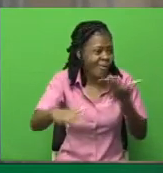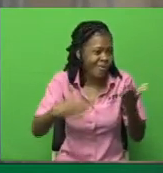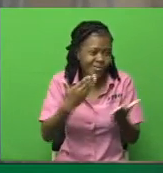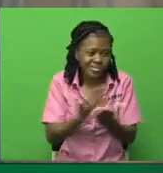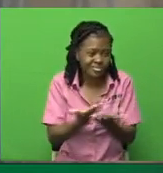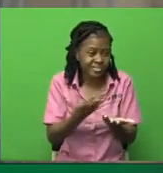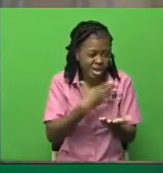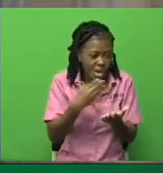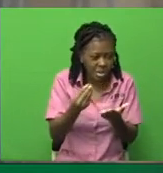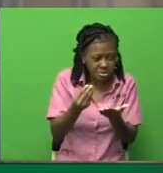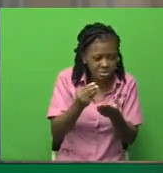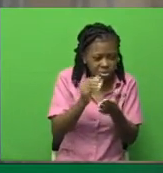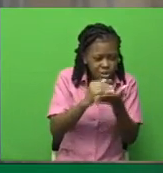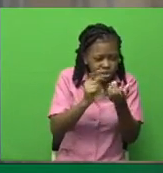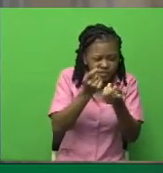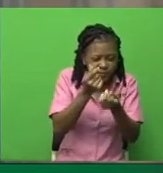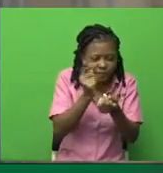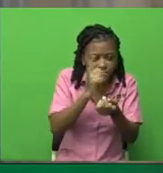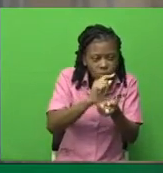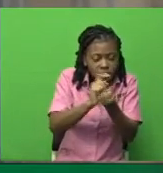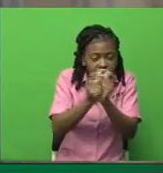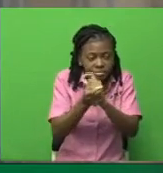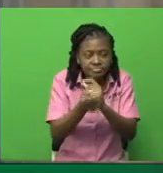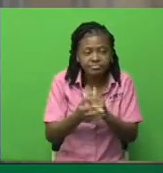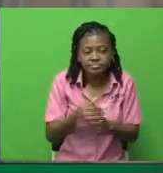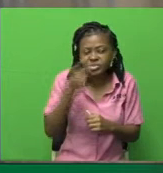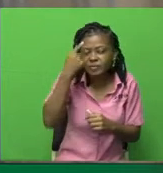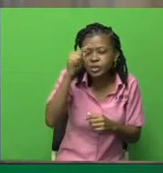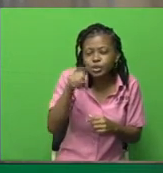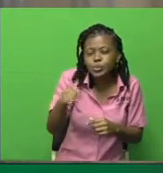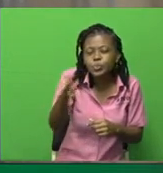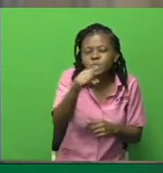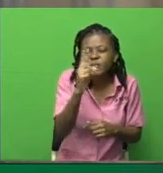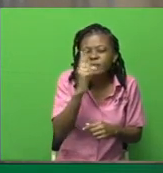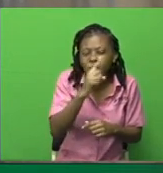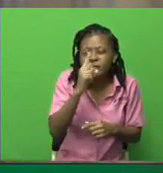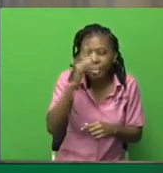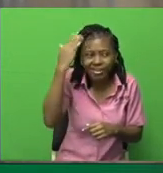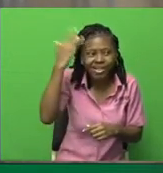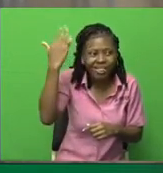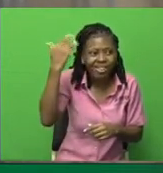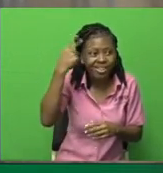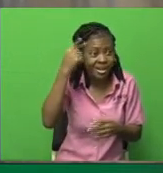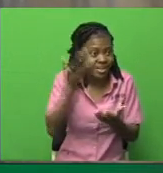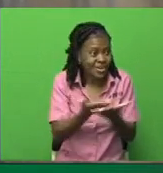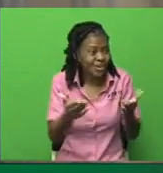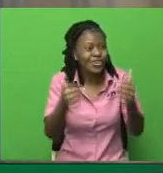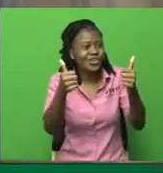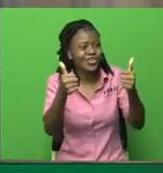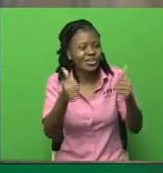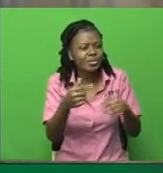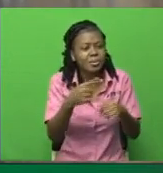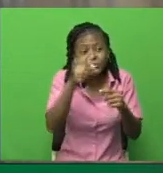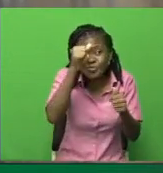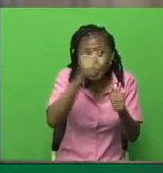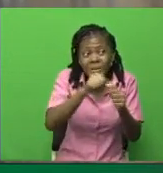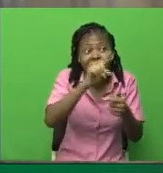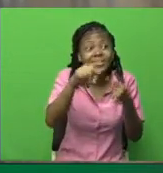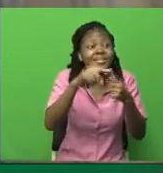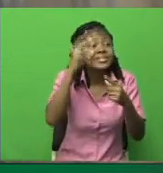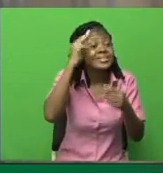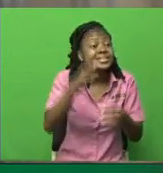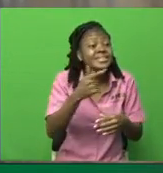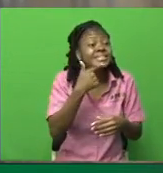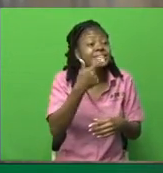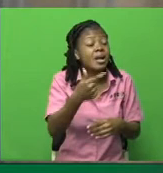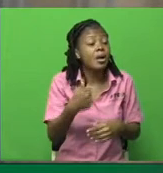and um just to try to fool people into thinking hey things are great remember when the minister told us I can see clearly you know